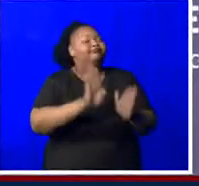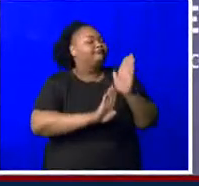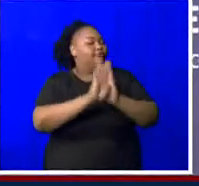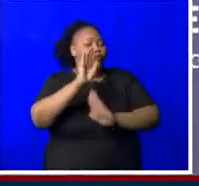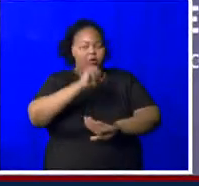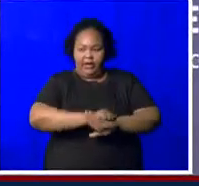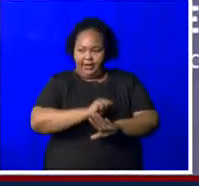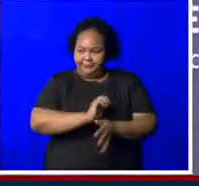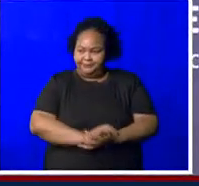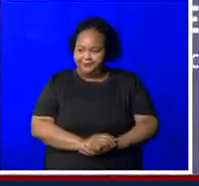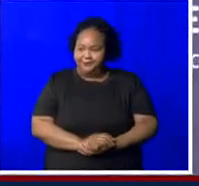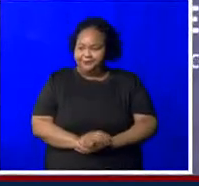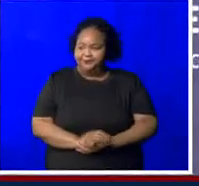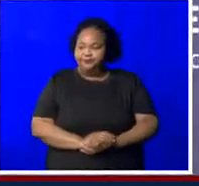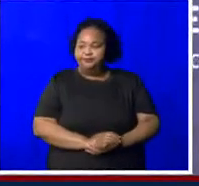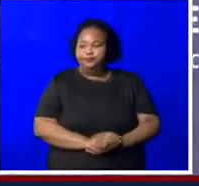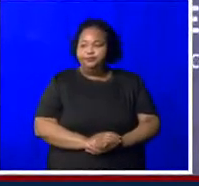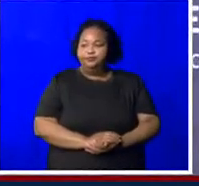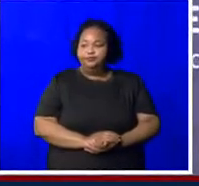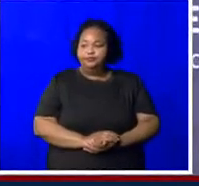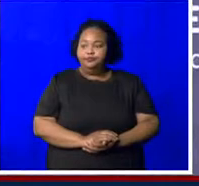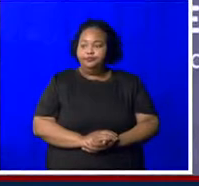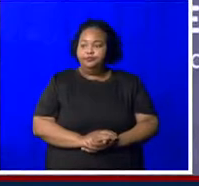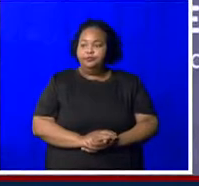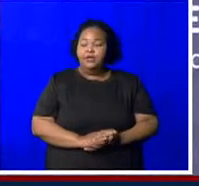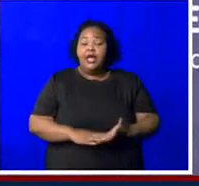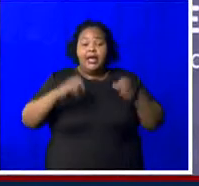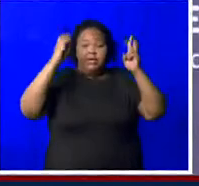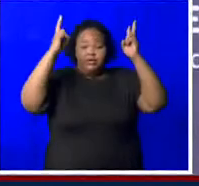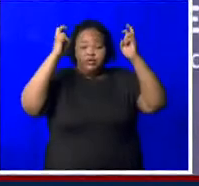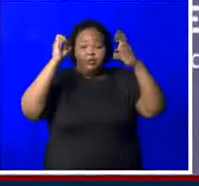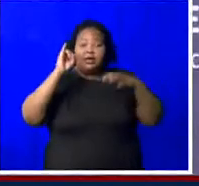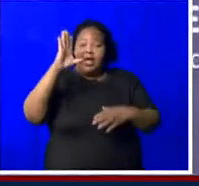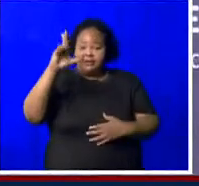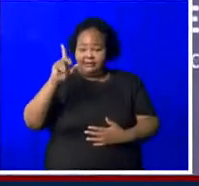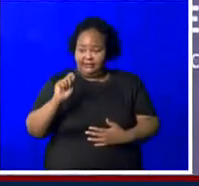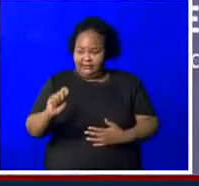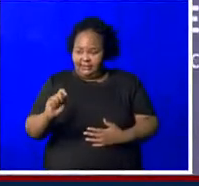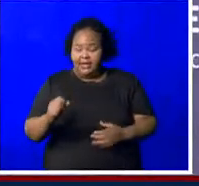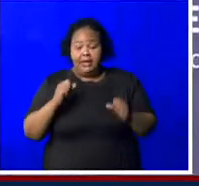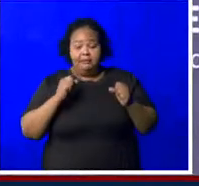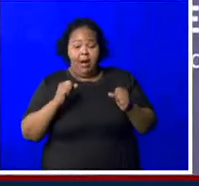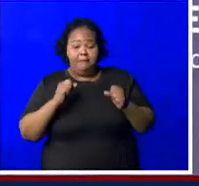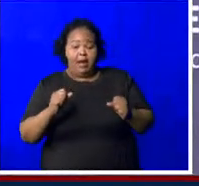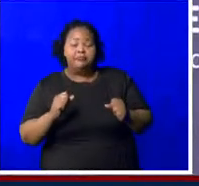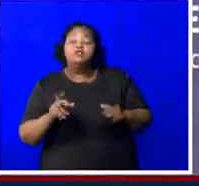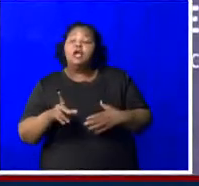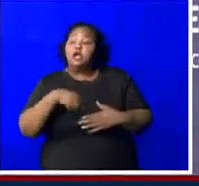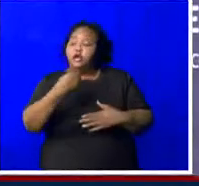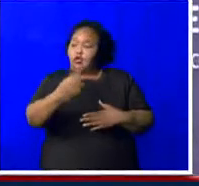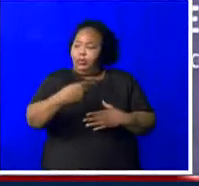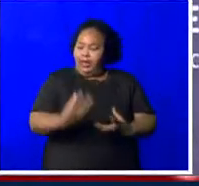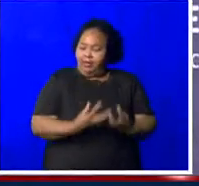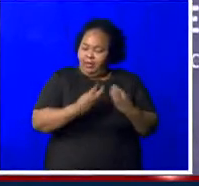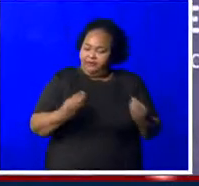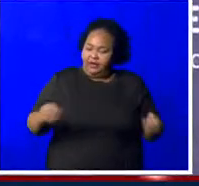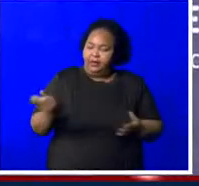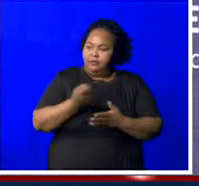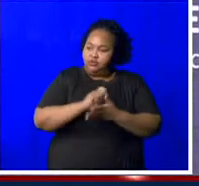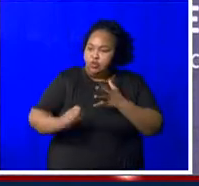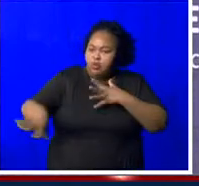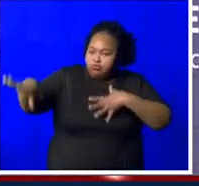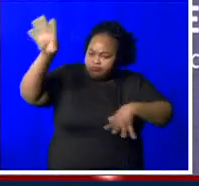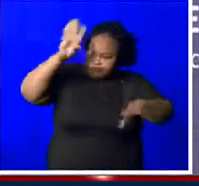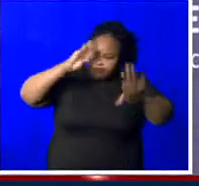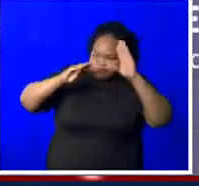to the continued strengthening of ICT as a subject and to the use of ICT as a tool for teaching and learning across